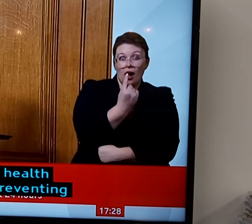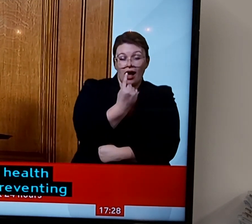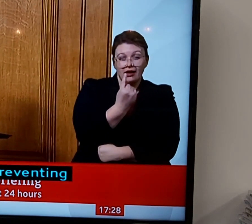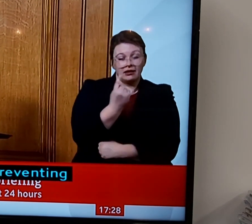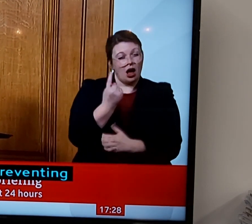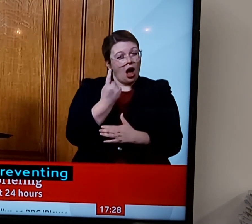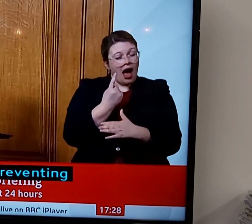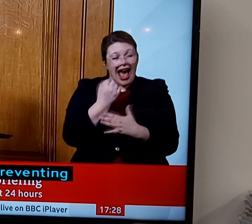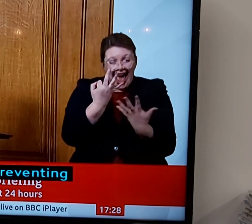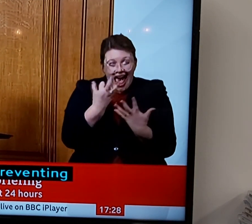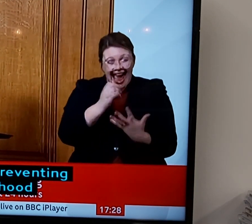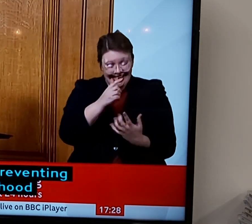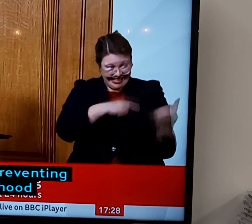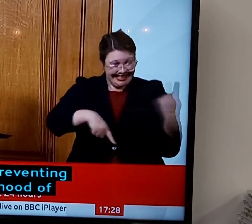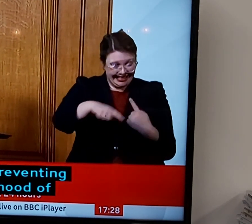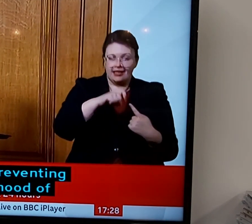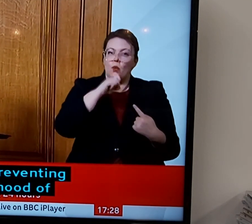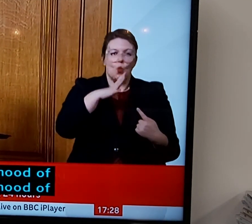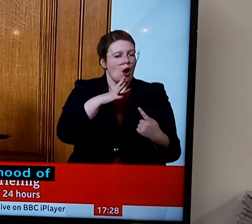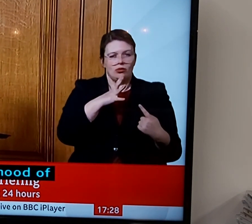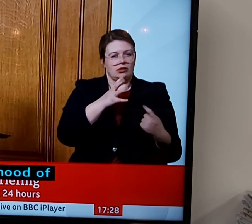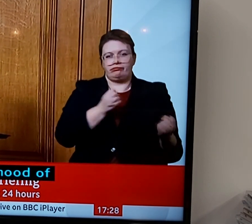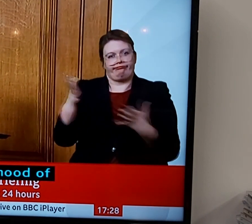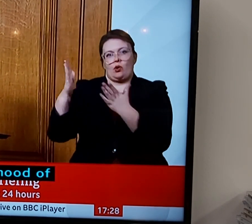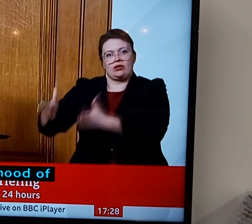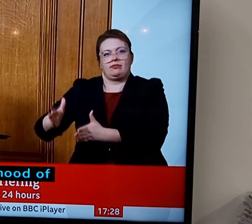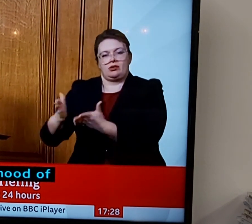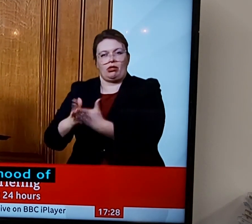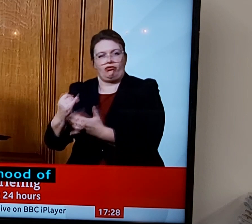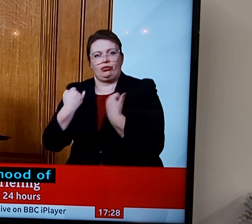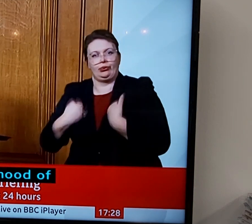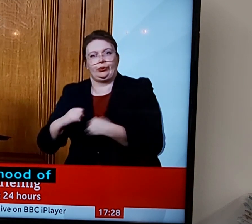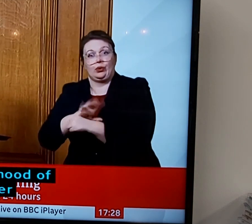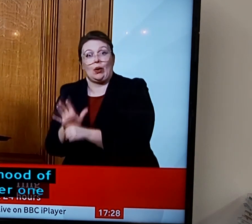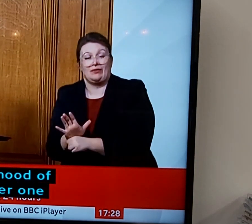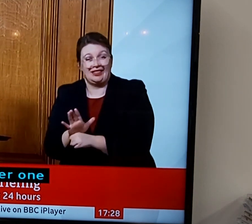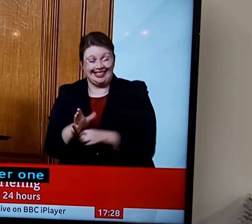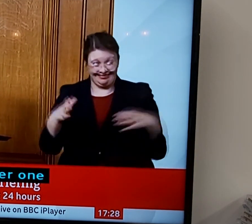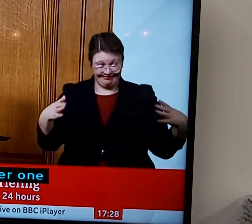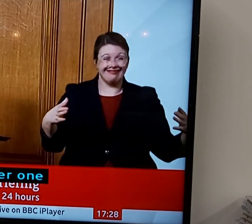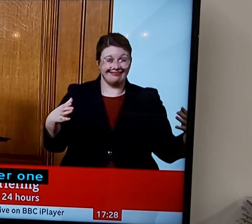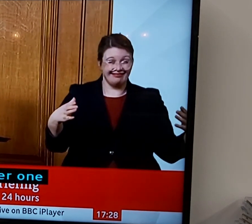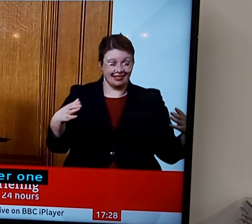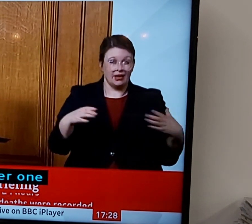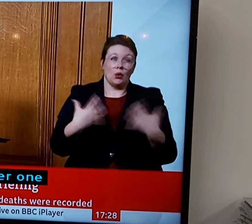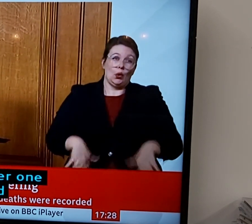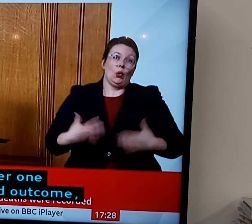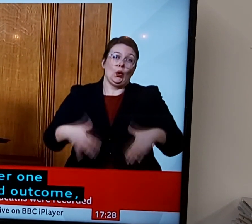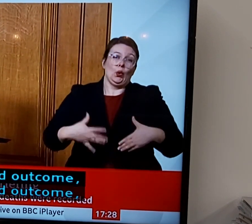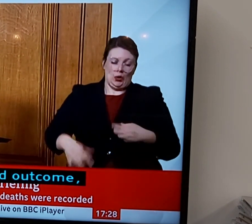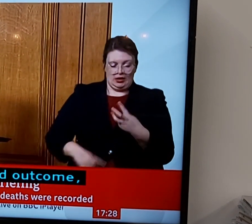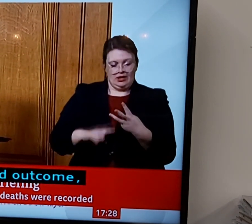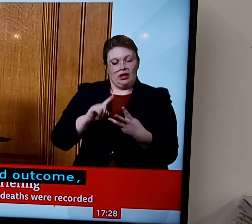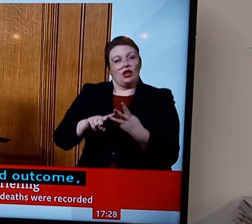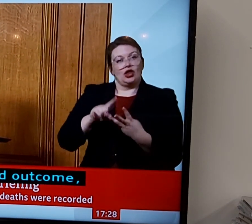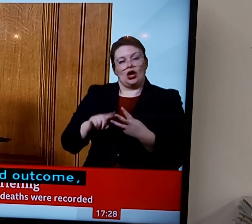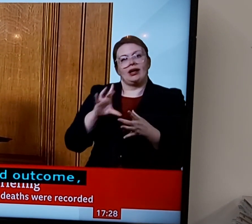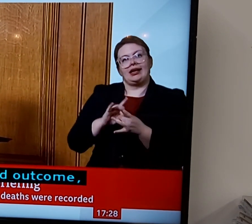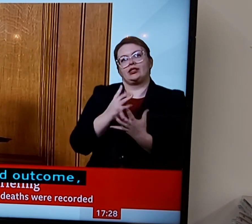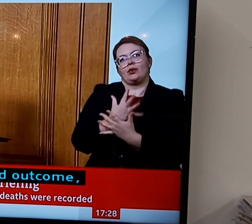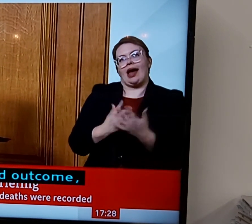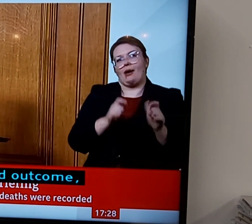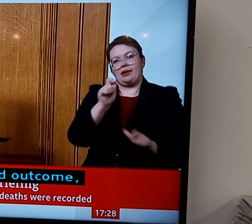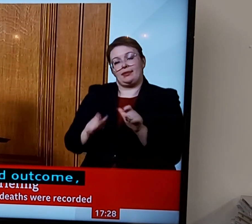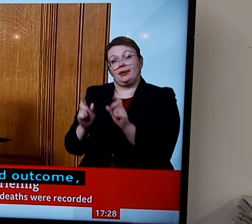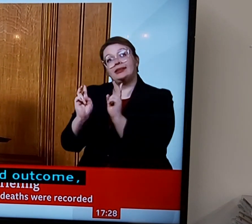the second outcome, the hospitalisations data. And the third outcome is mortality. And because of